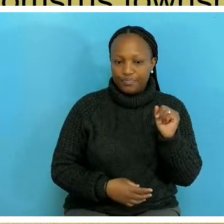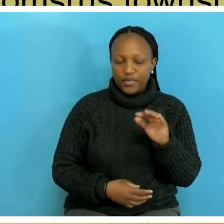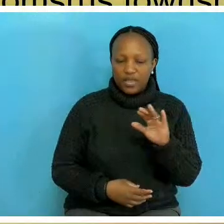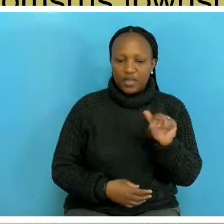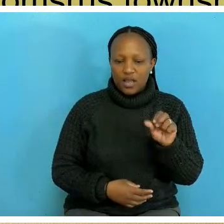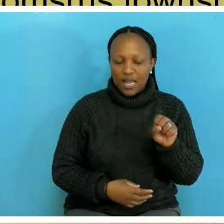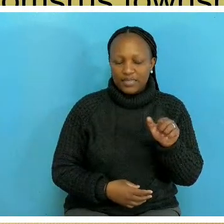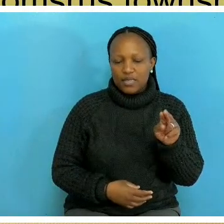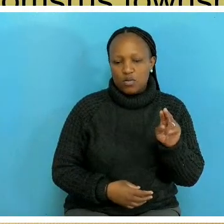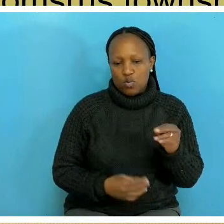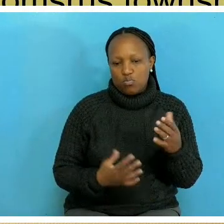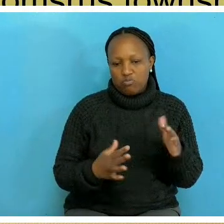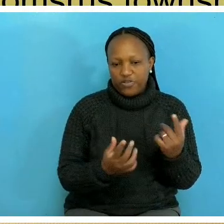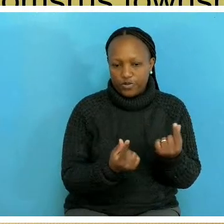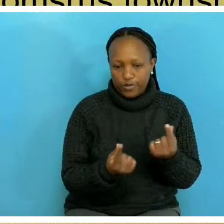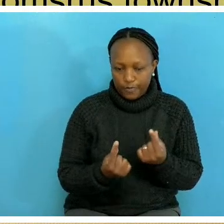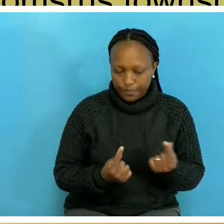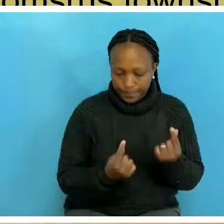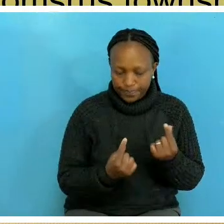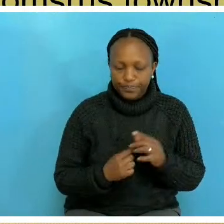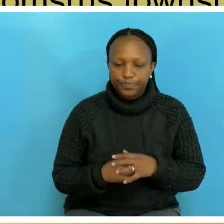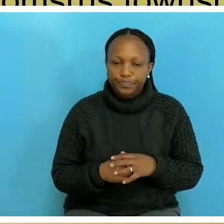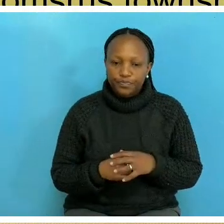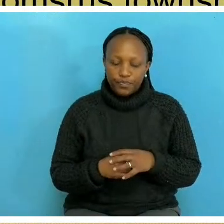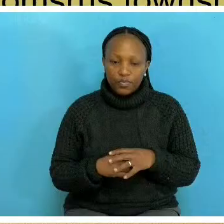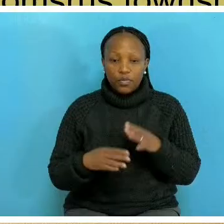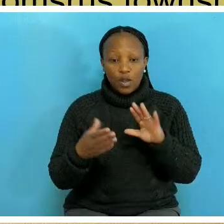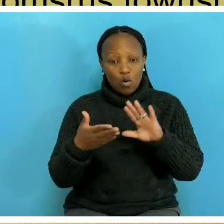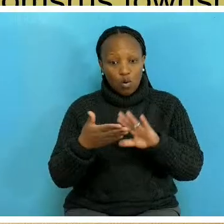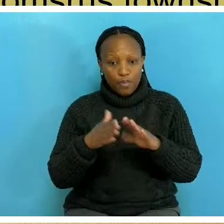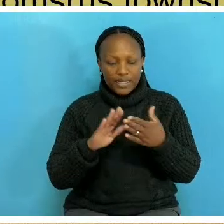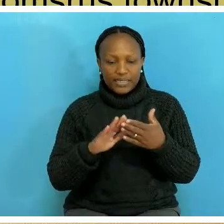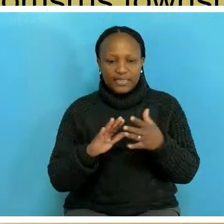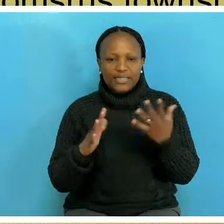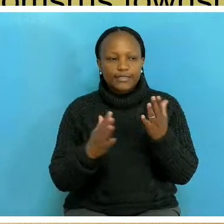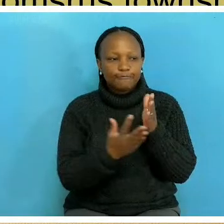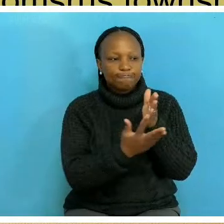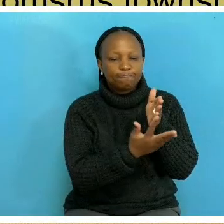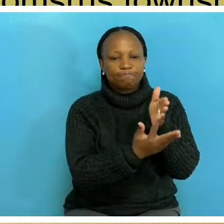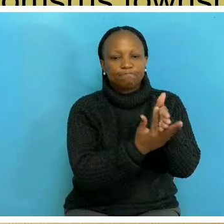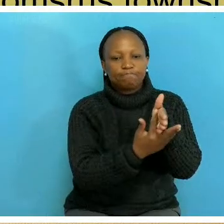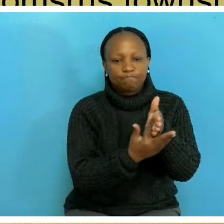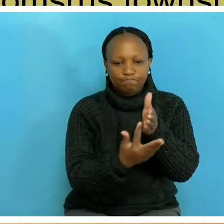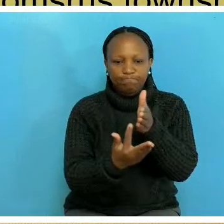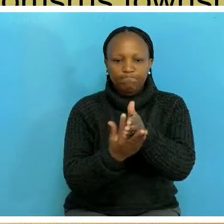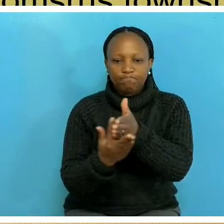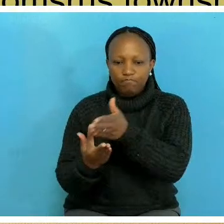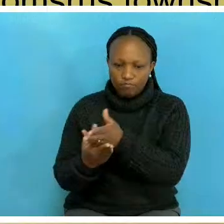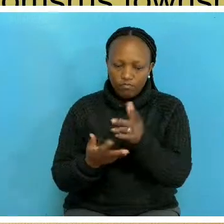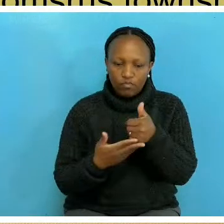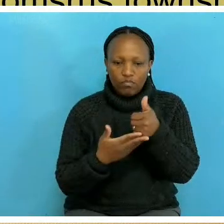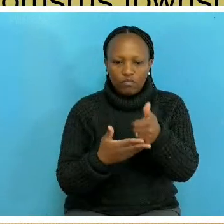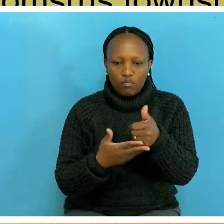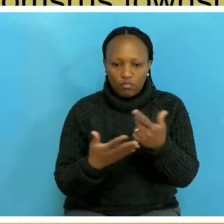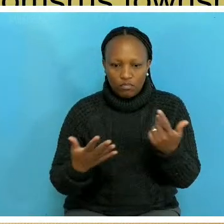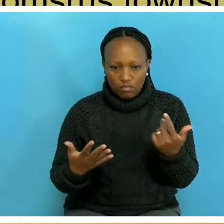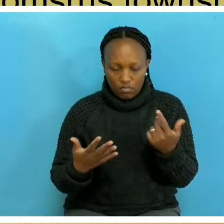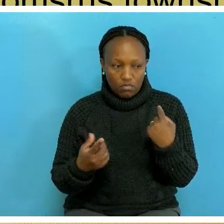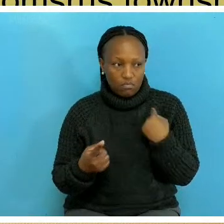What we also do, we do some community interventions. There have been construction